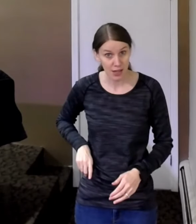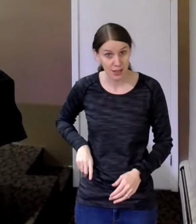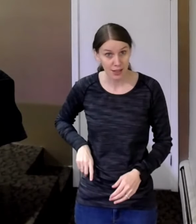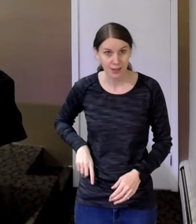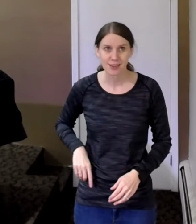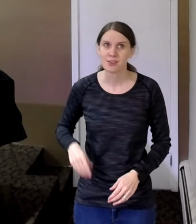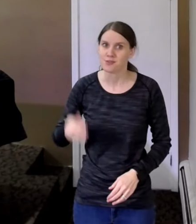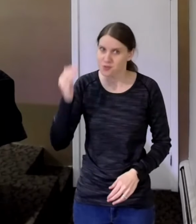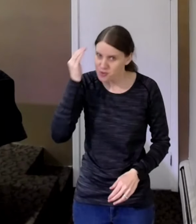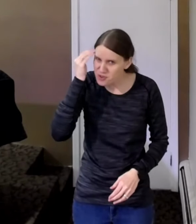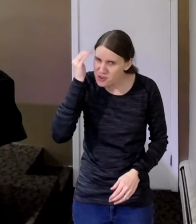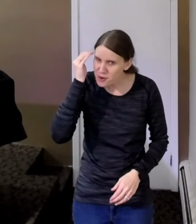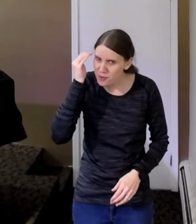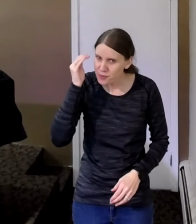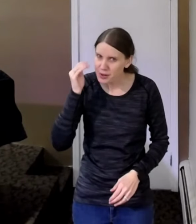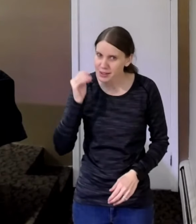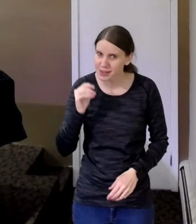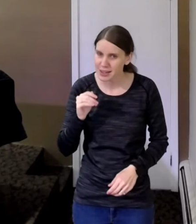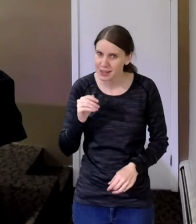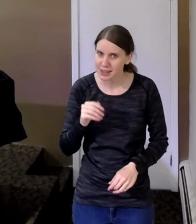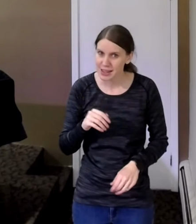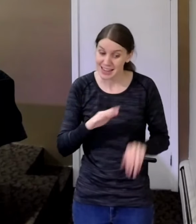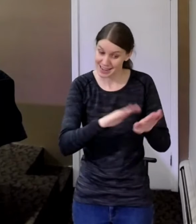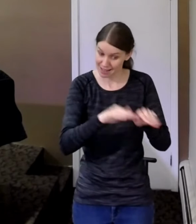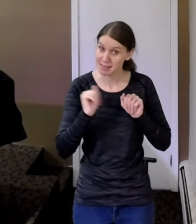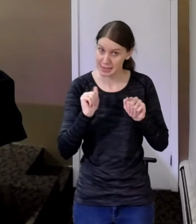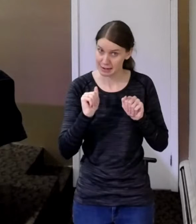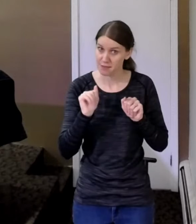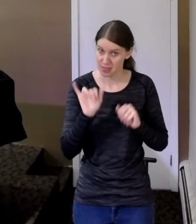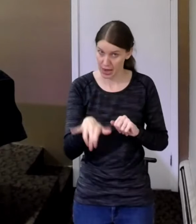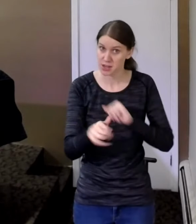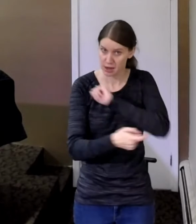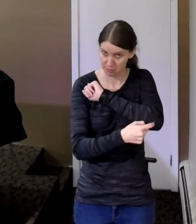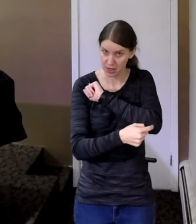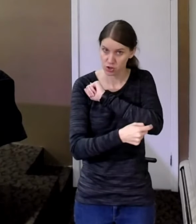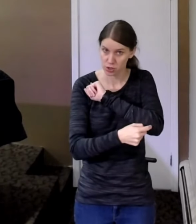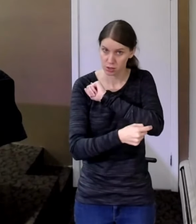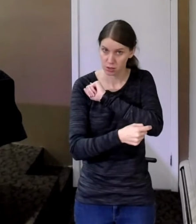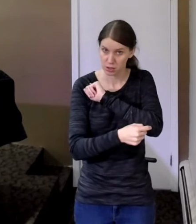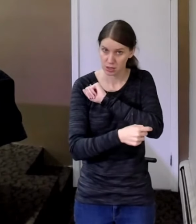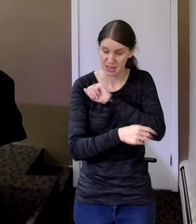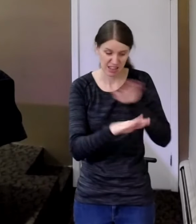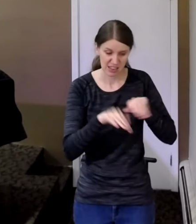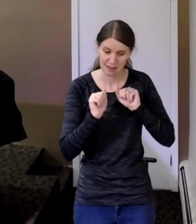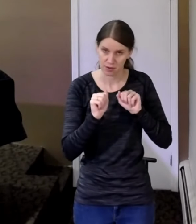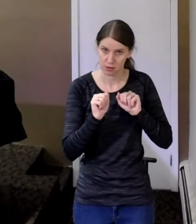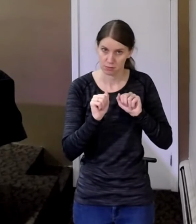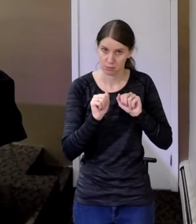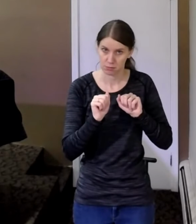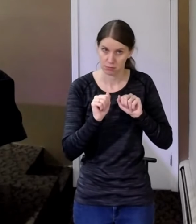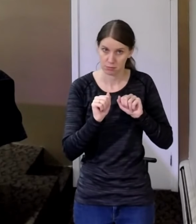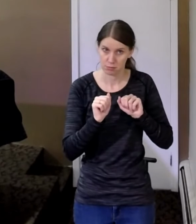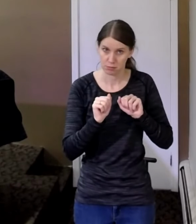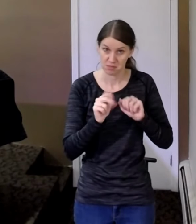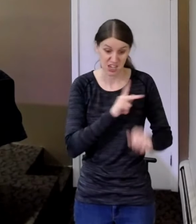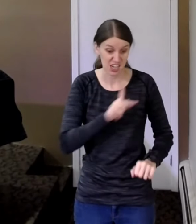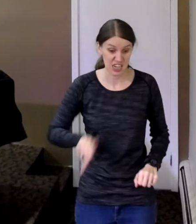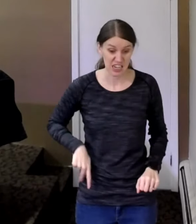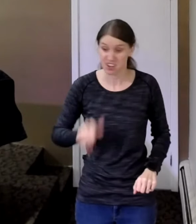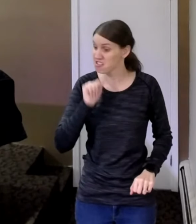logically, had a way out of this. He should have turned around and walked away. I don't care if you're the king or not,